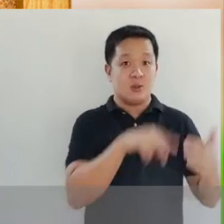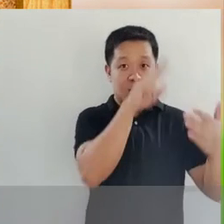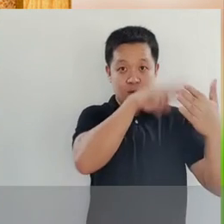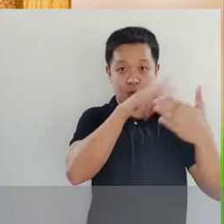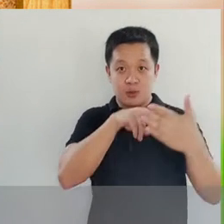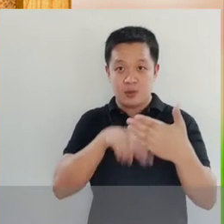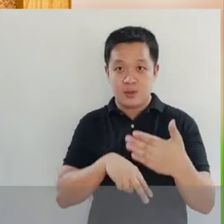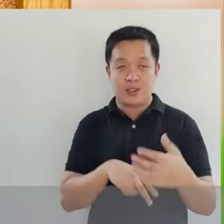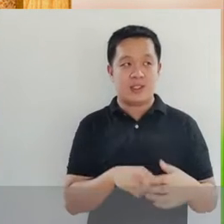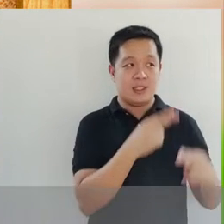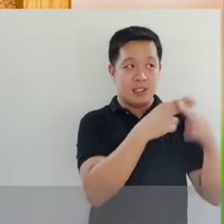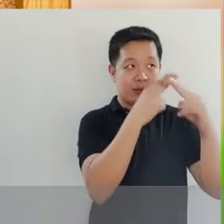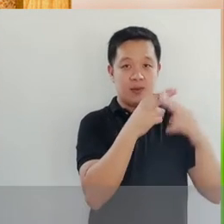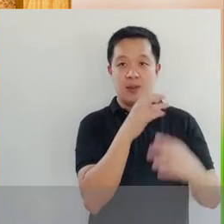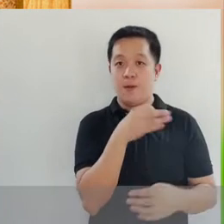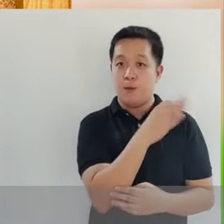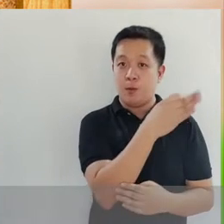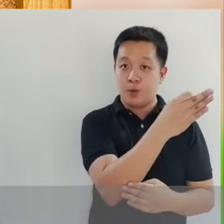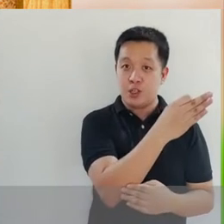Fish,